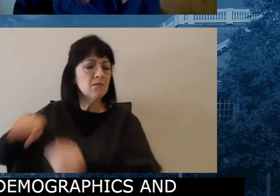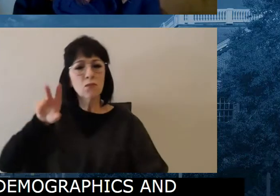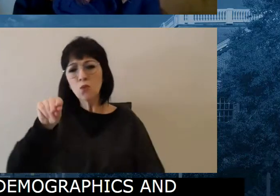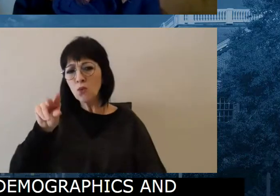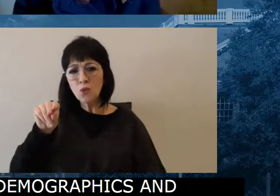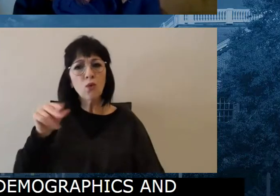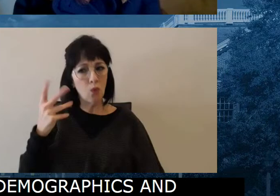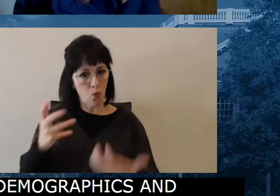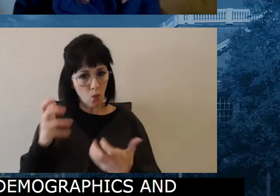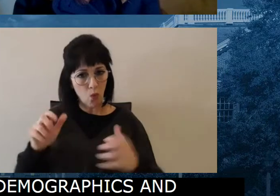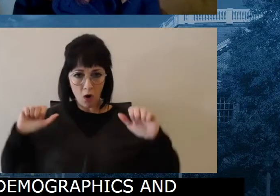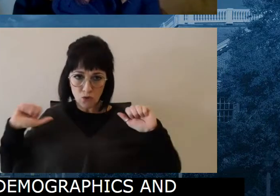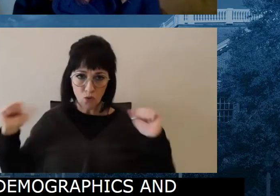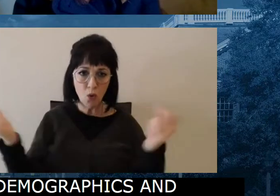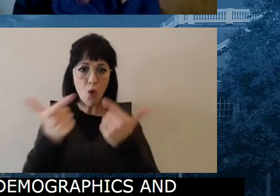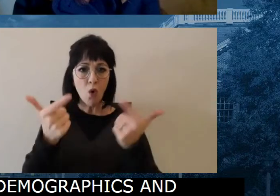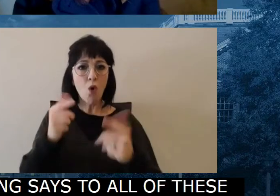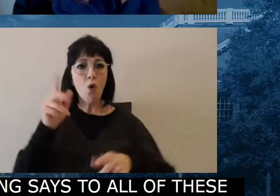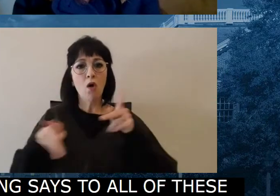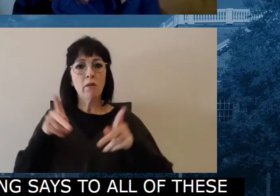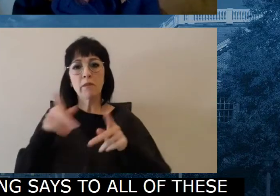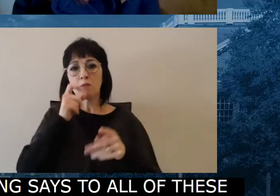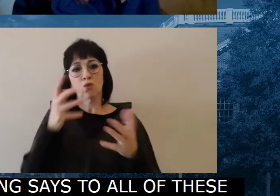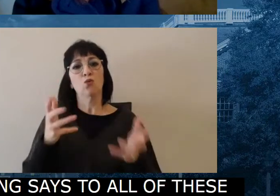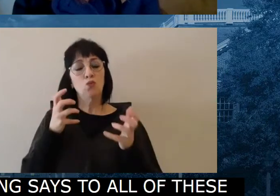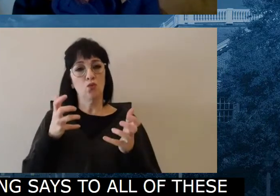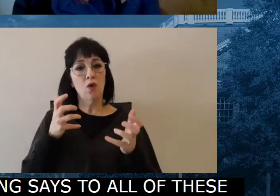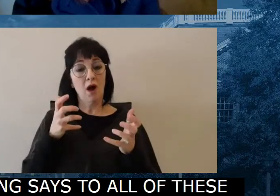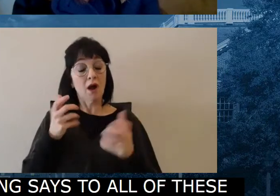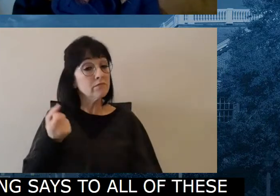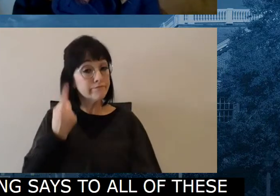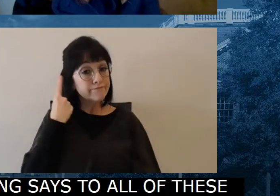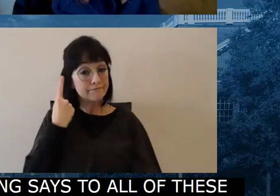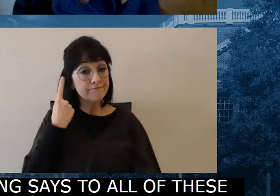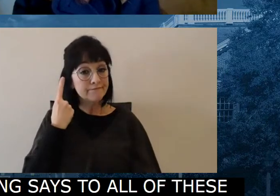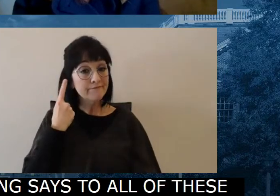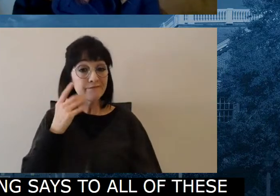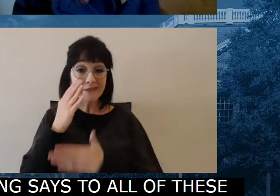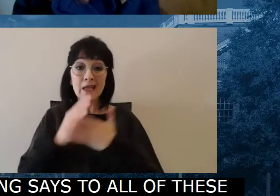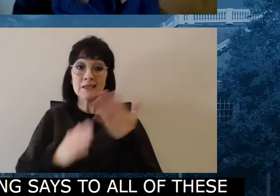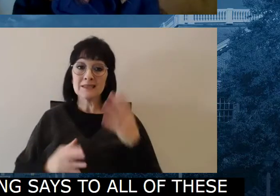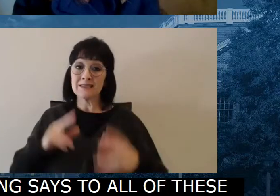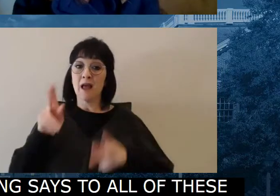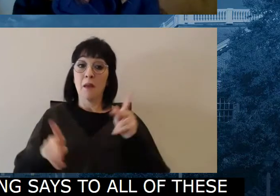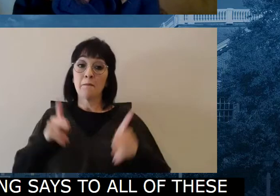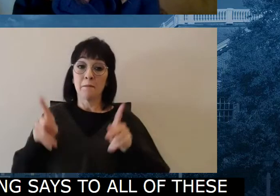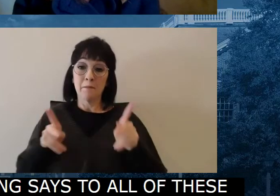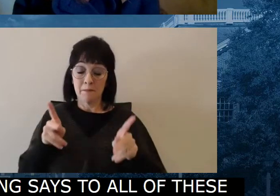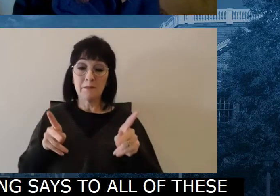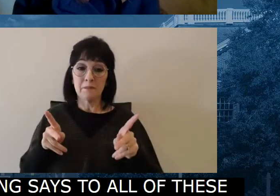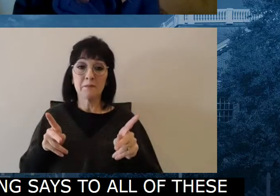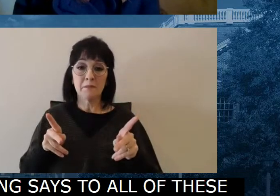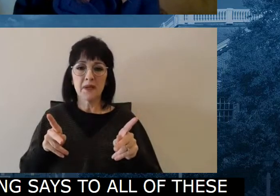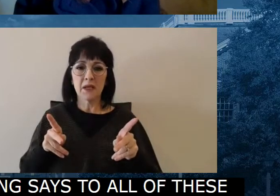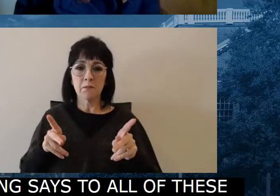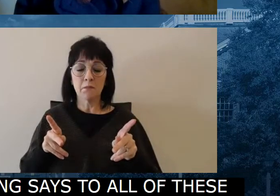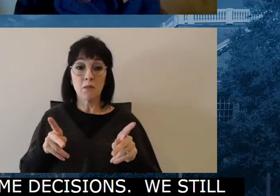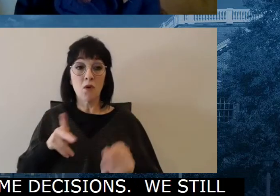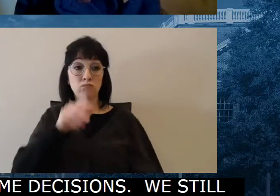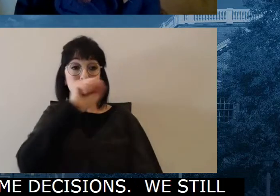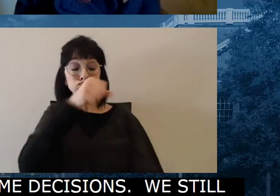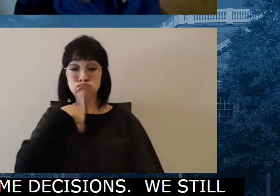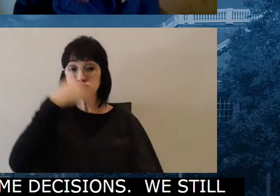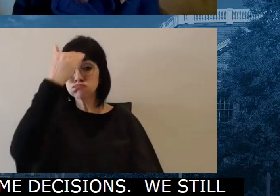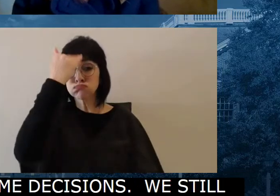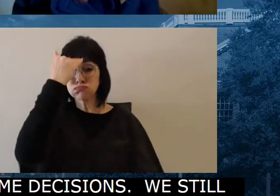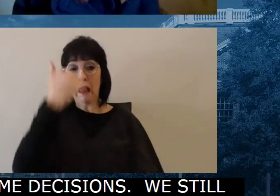is we still have hesitancy over a vaccine period. We saw the poll that came out from the different